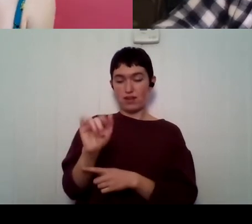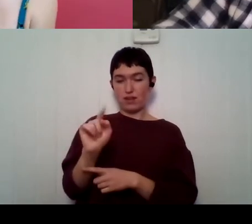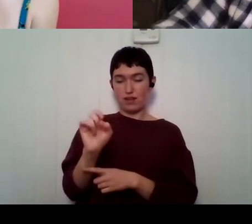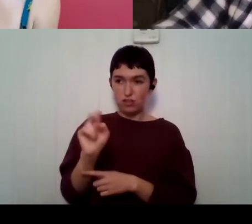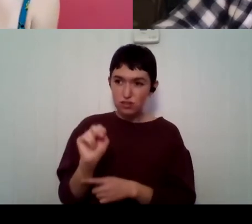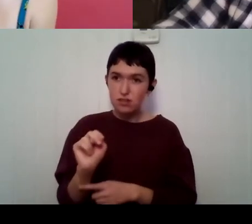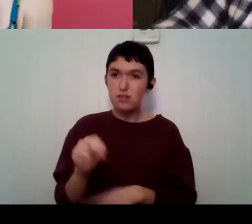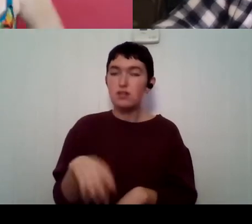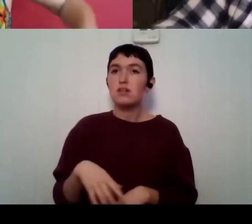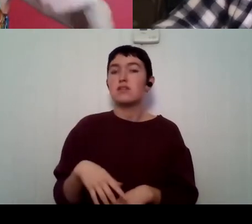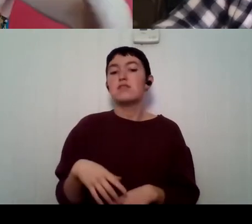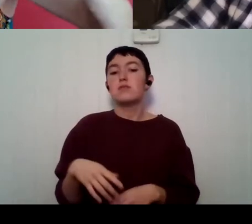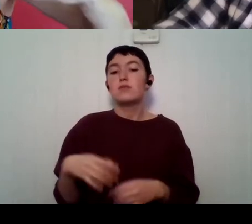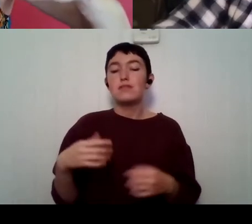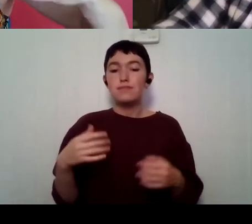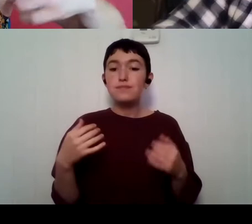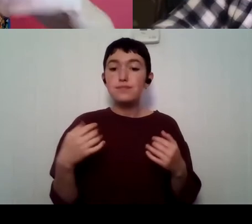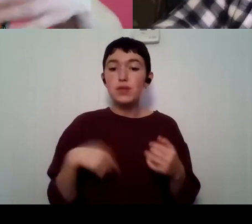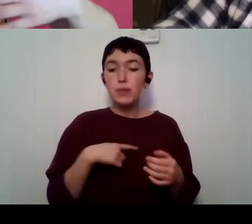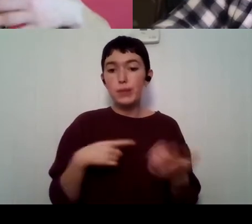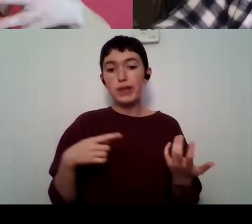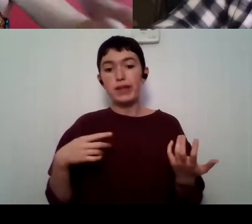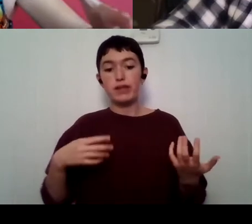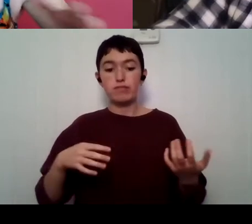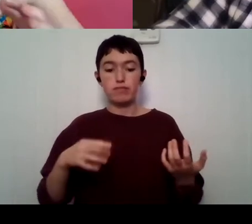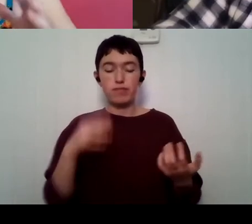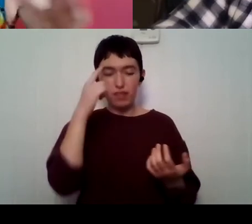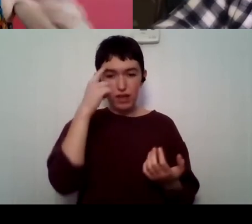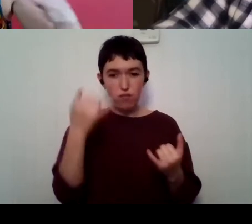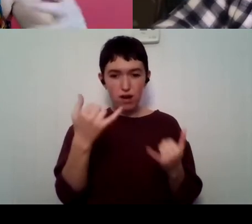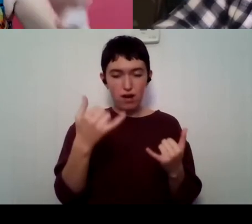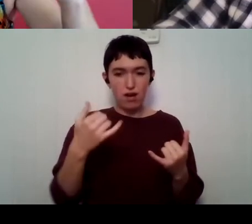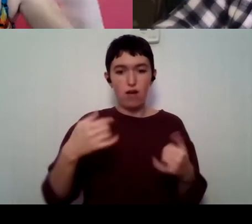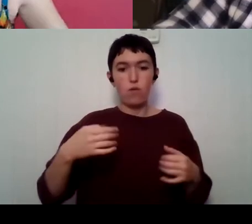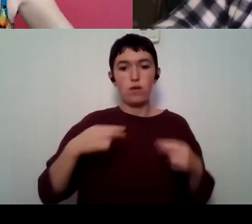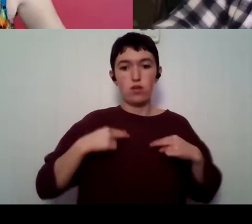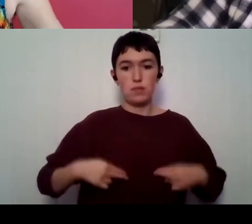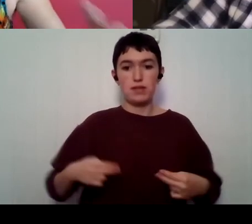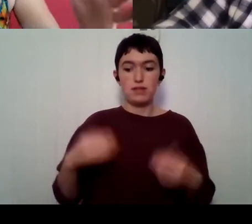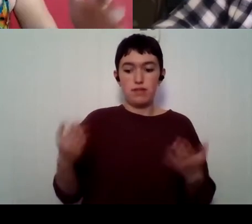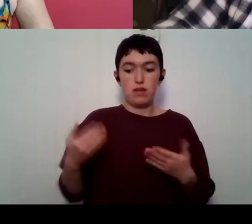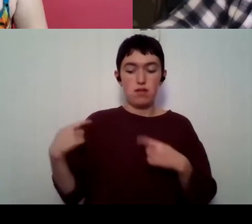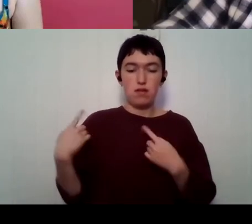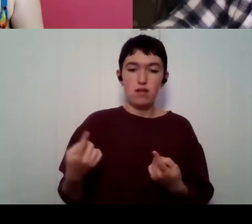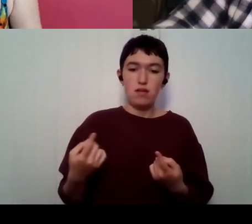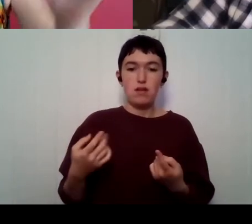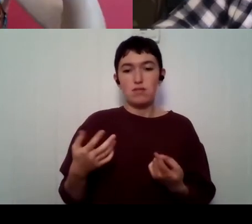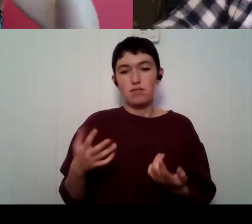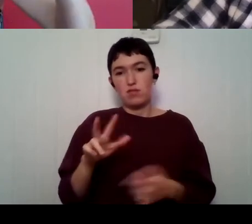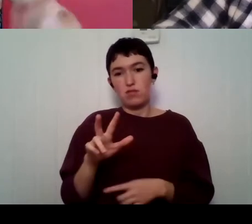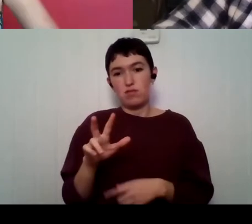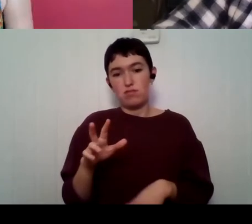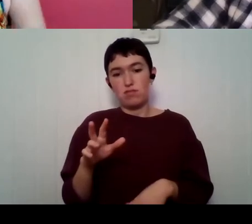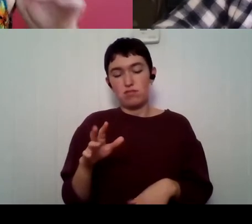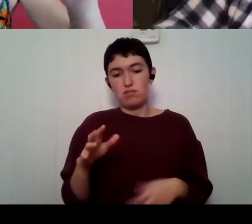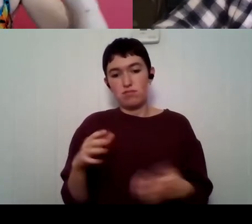around 300,000, like that sort of changes every time we find, new remains. And then there's also like an argument about, again, it's complicated. That's not a